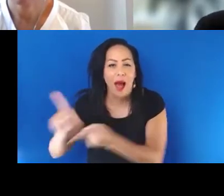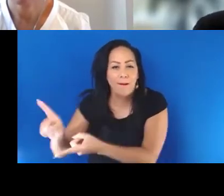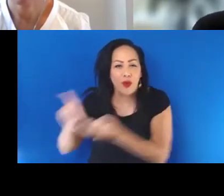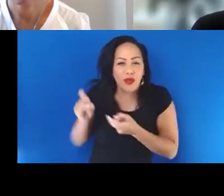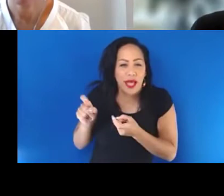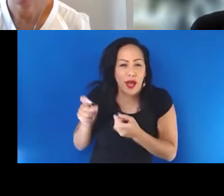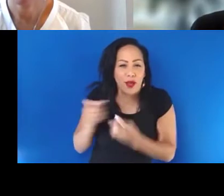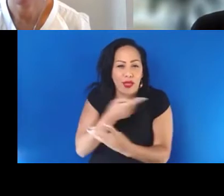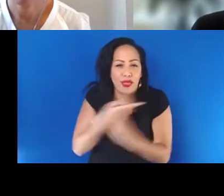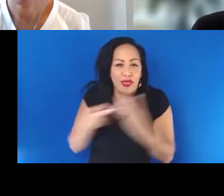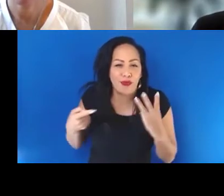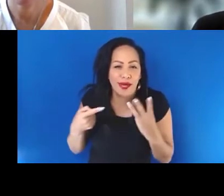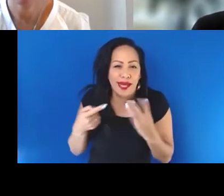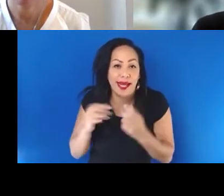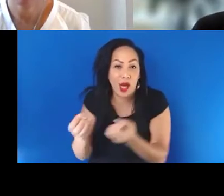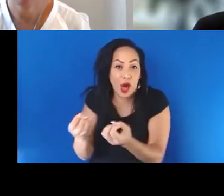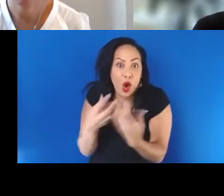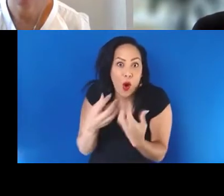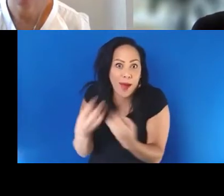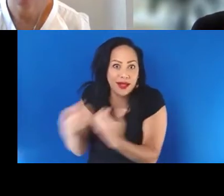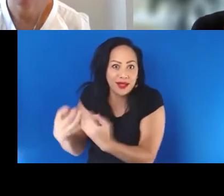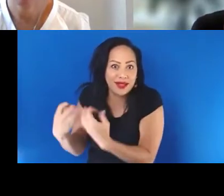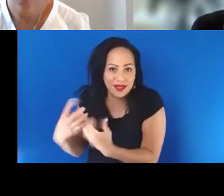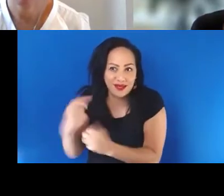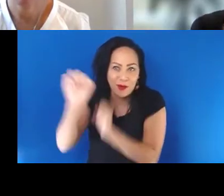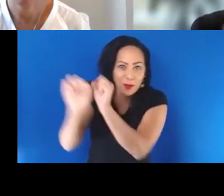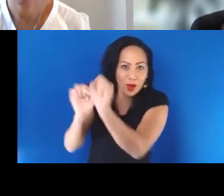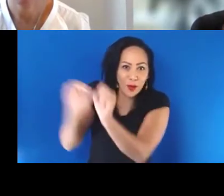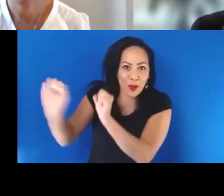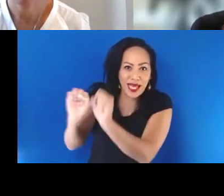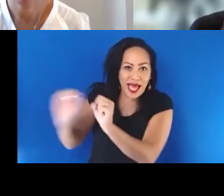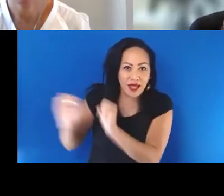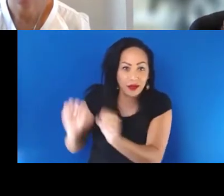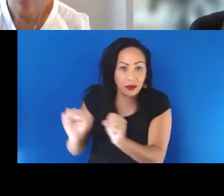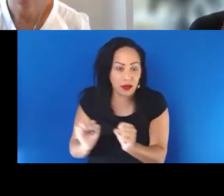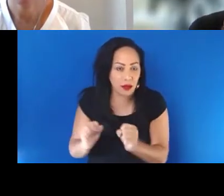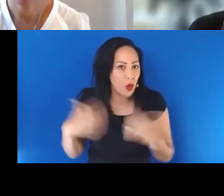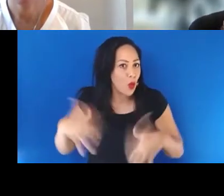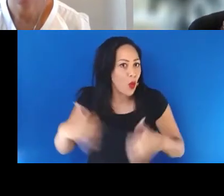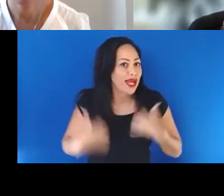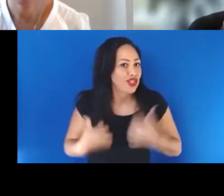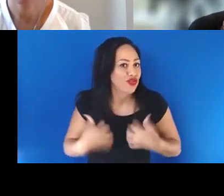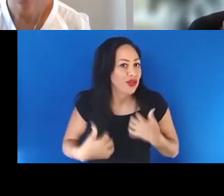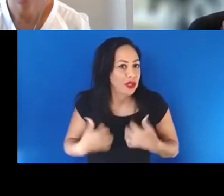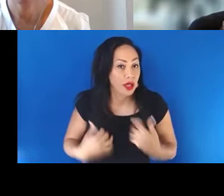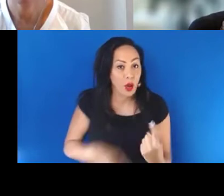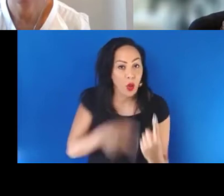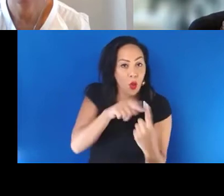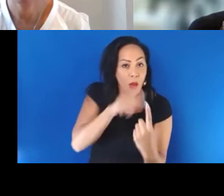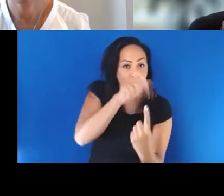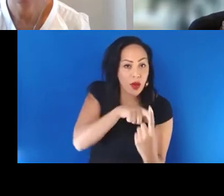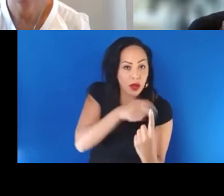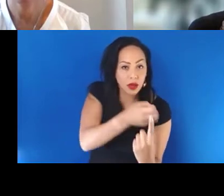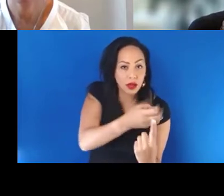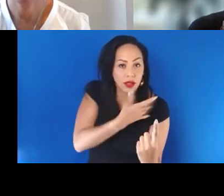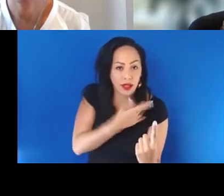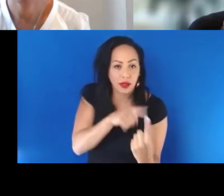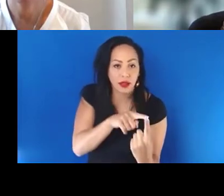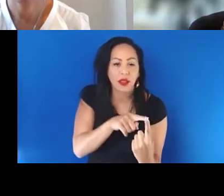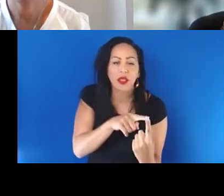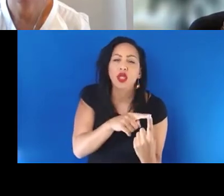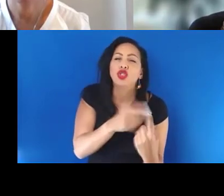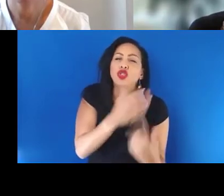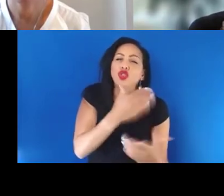the communicators. It's very telling. So one of them said that one of the things they want to eradicate is